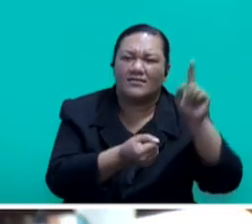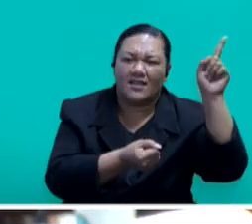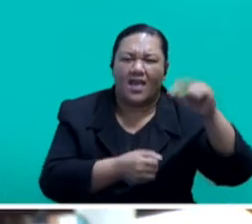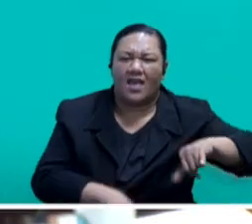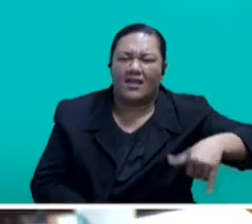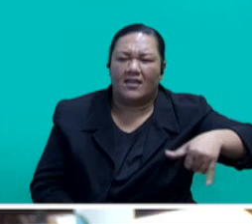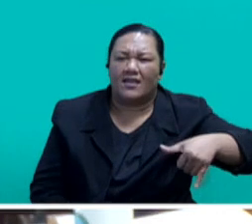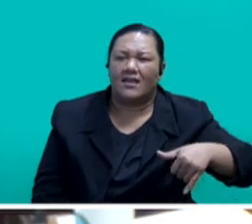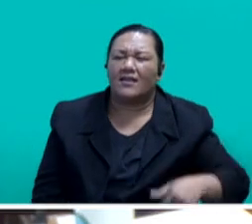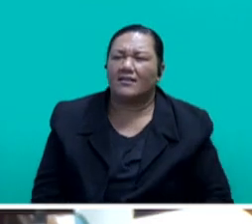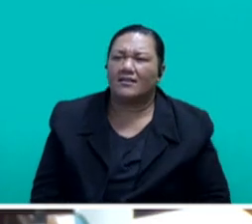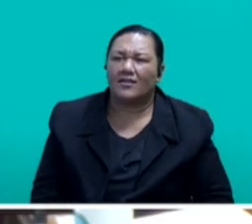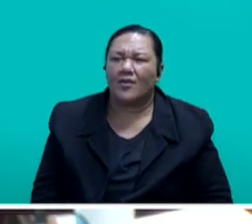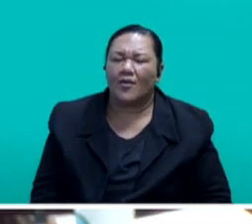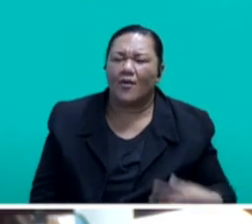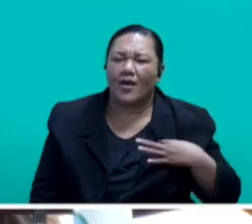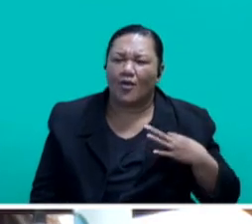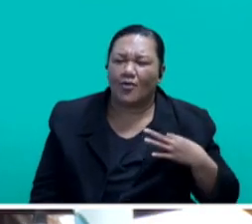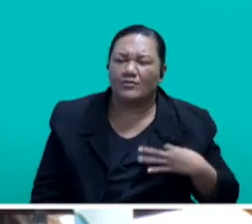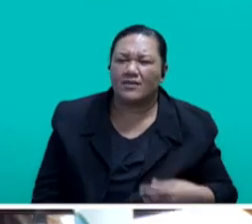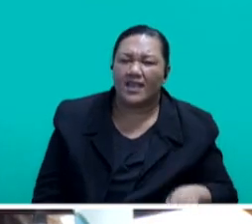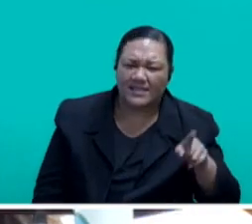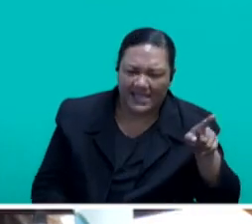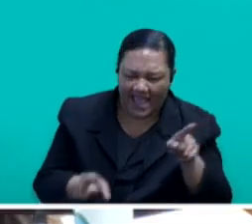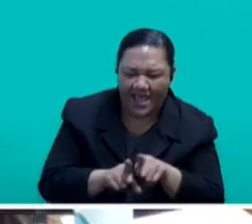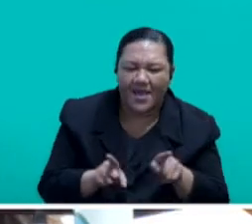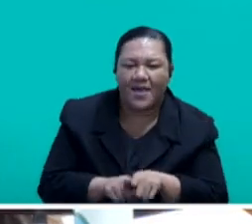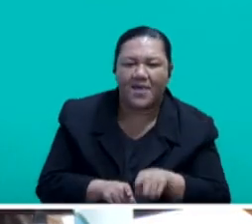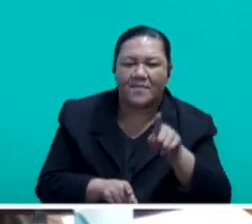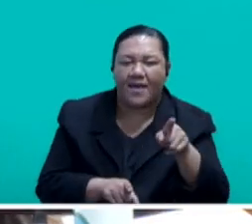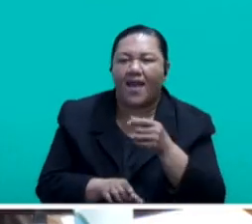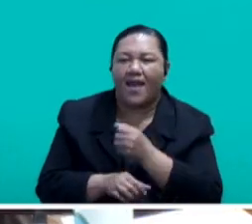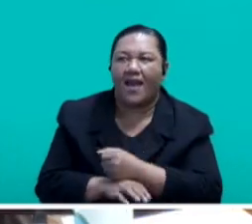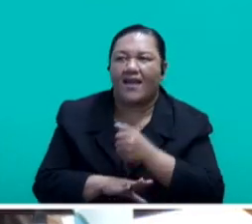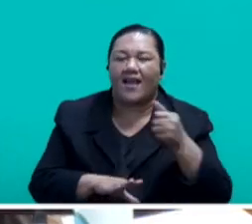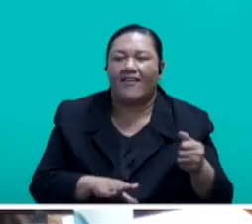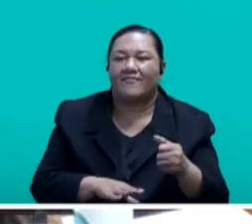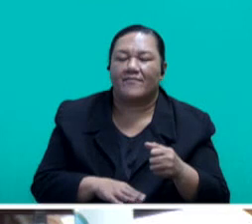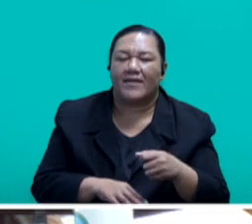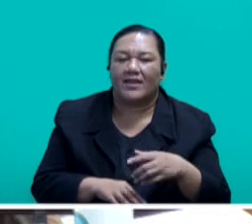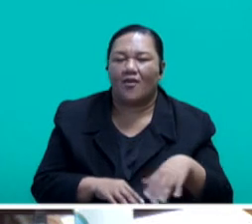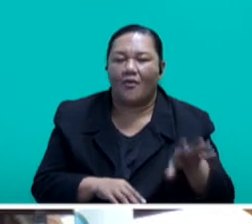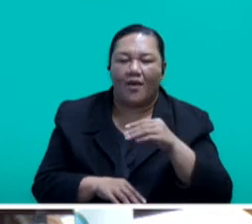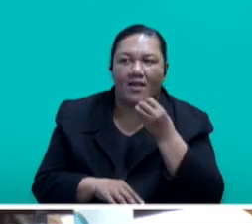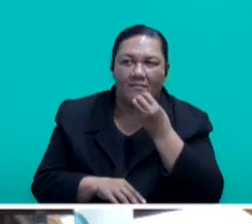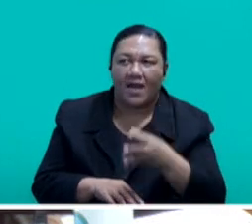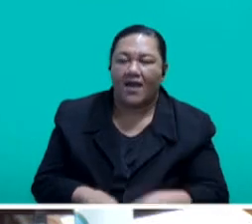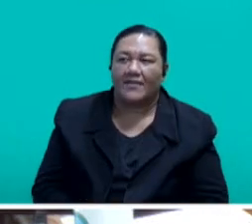Against all that the opposition members have said, this is the budget, Mr. Speaker, that will set straight the